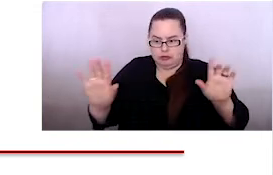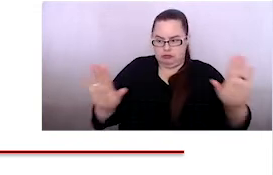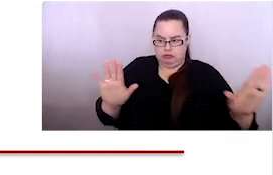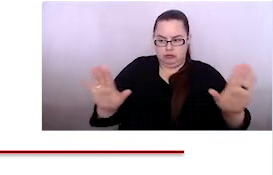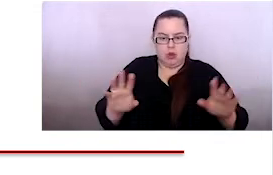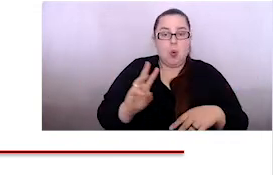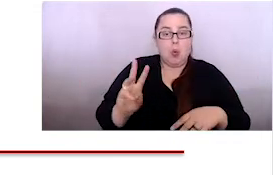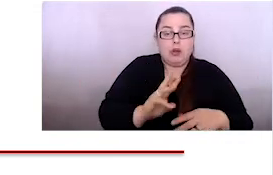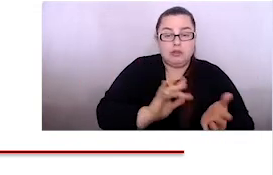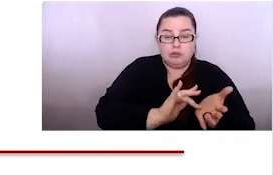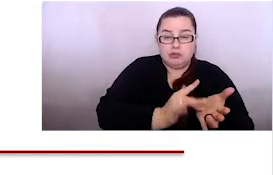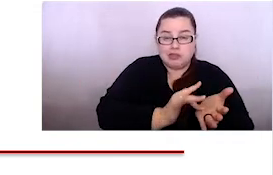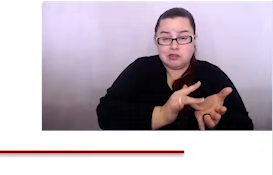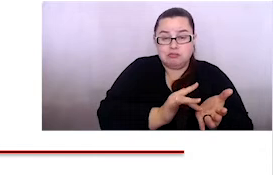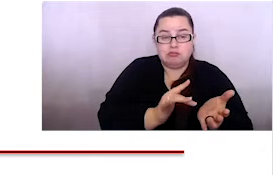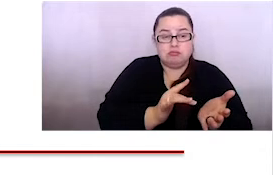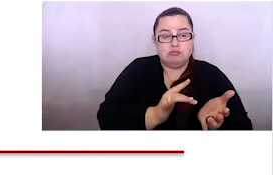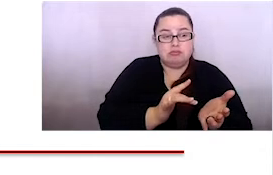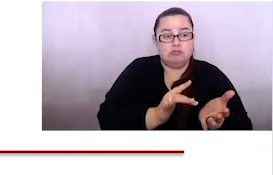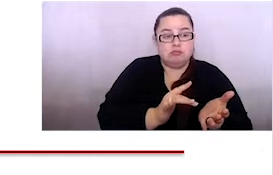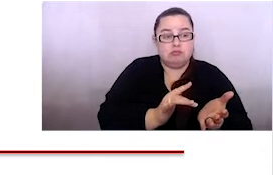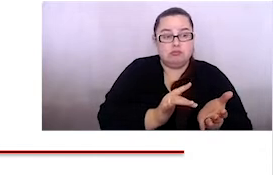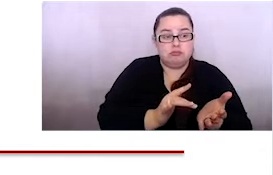medicine issues things like